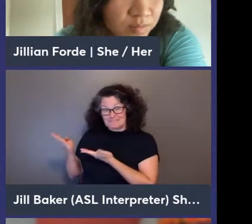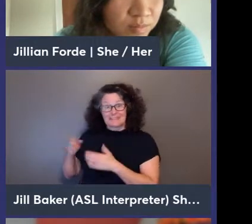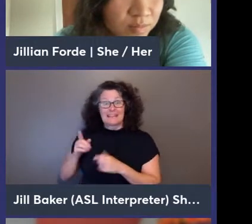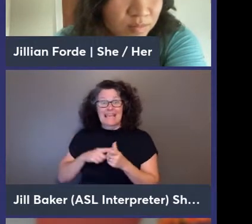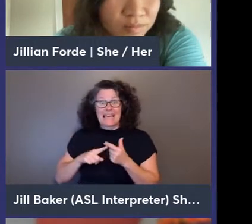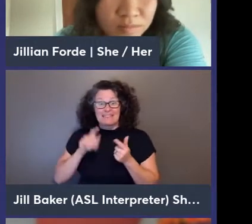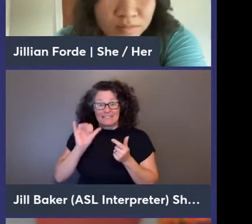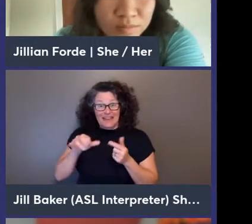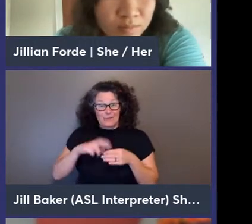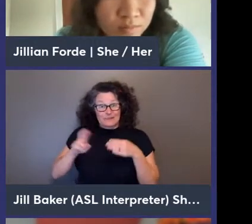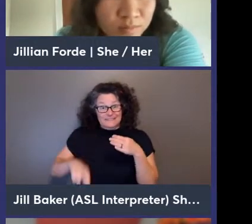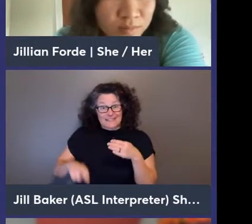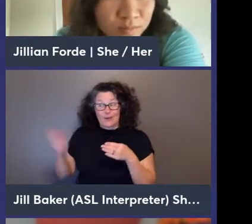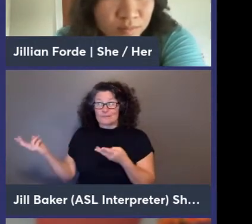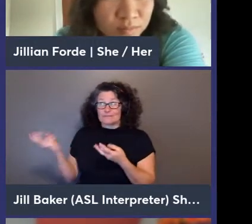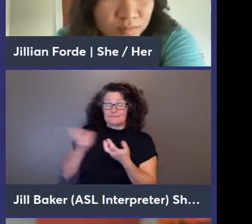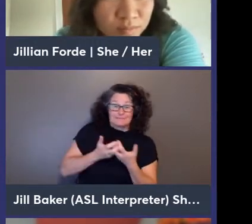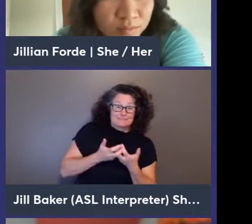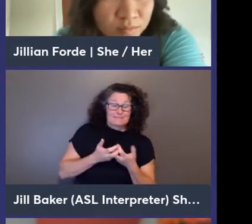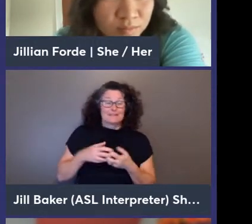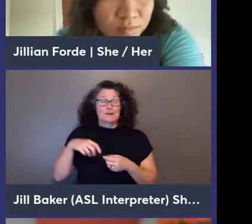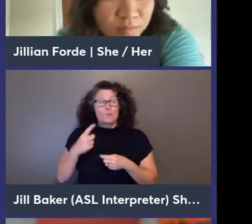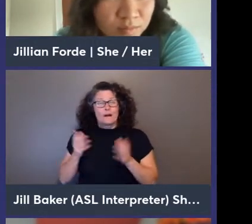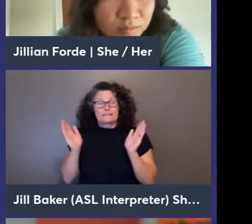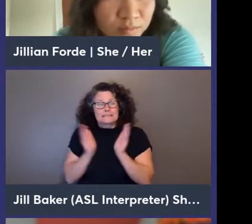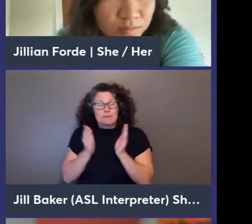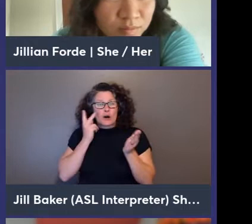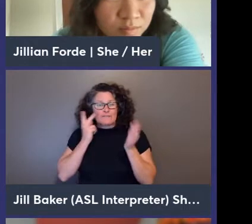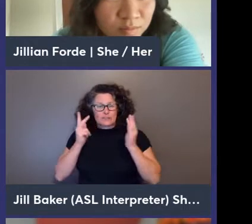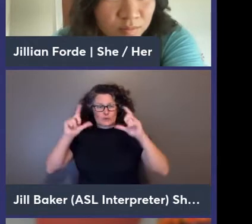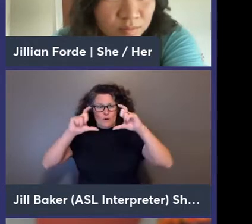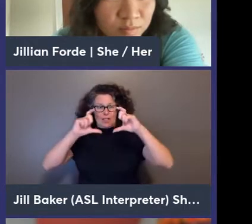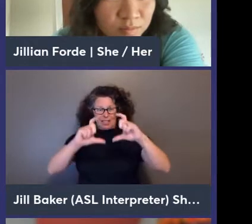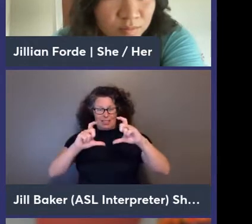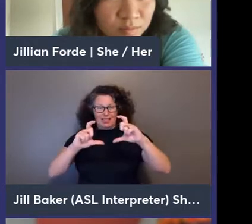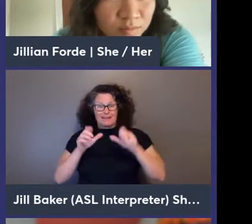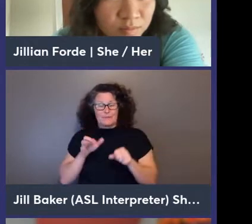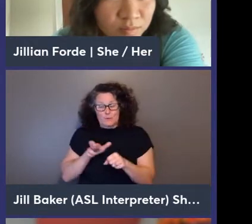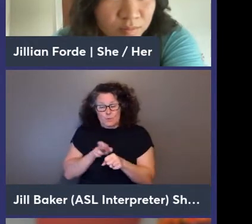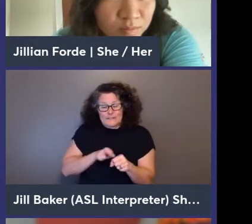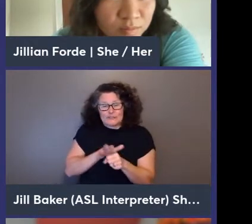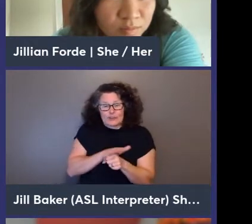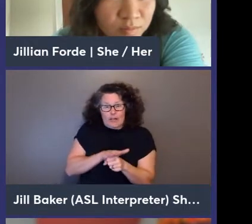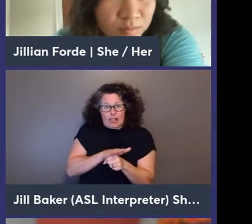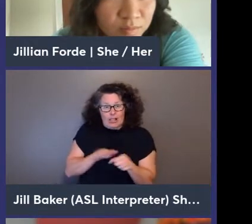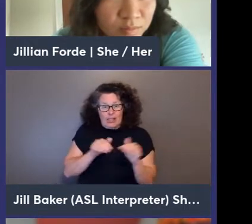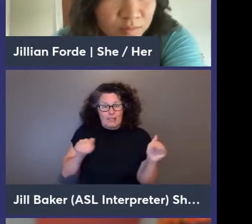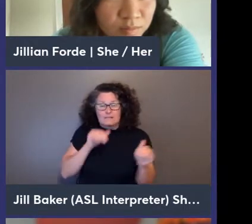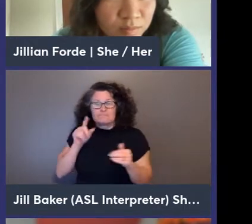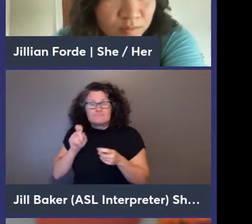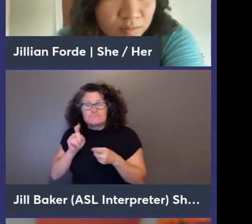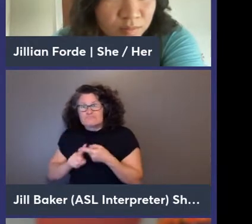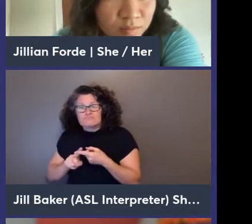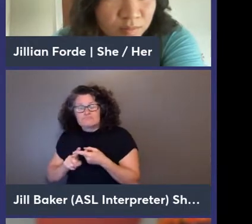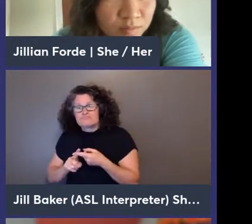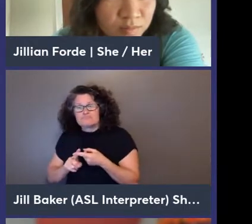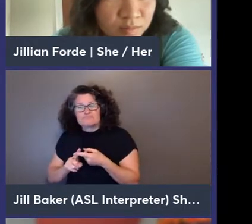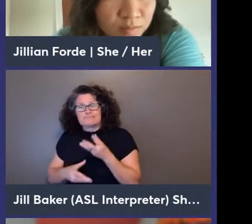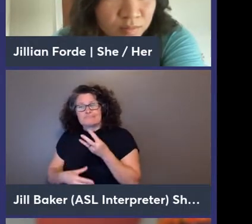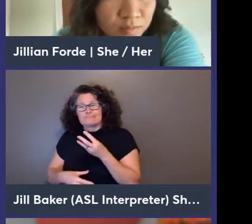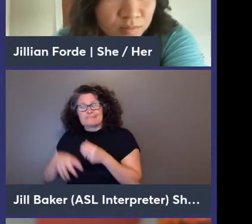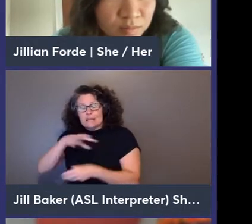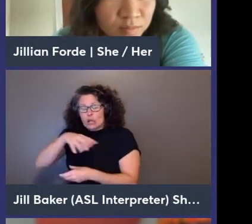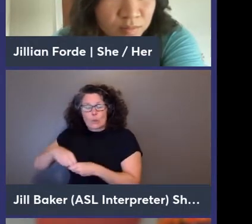that result into like one small visual that at the region level. You don't even need to include